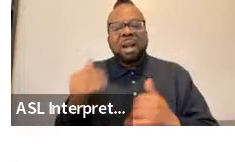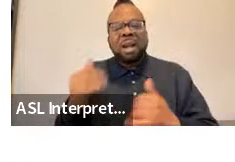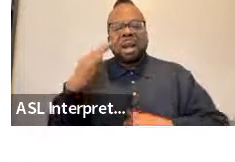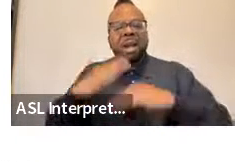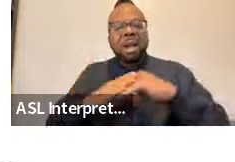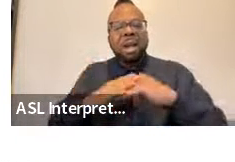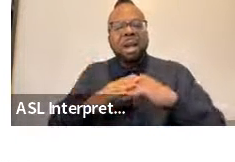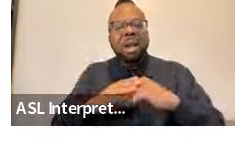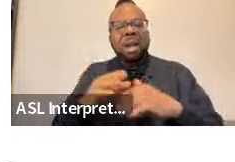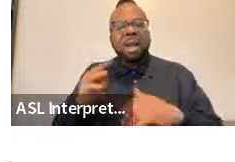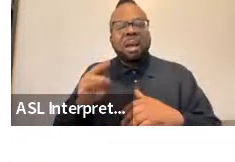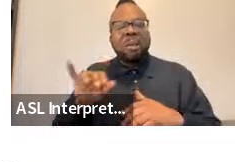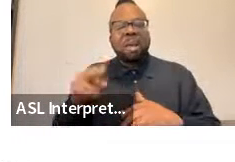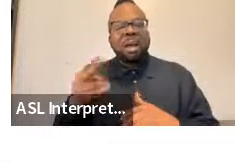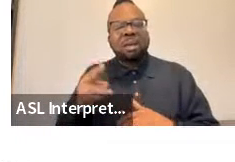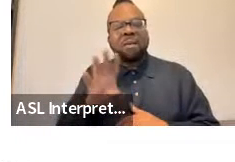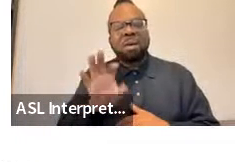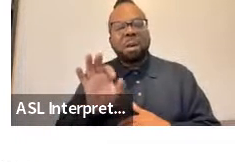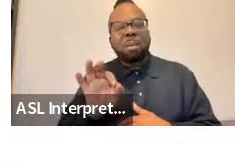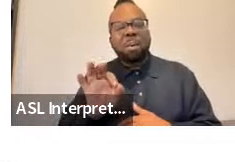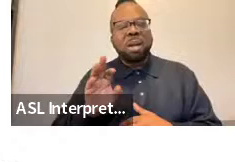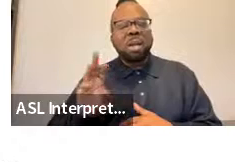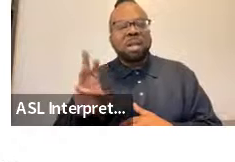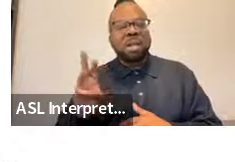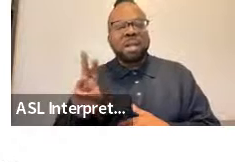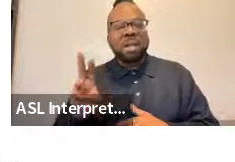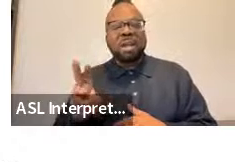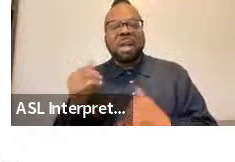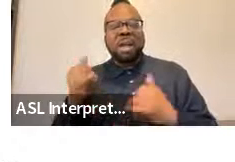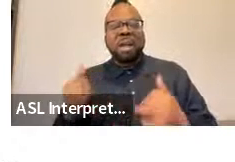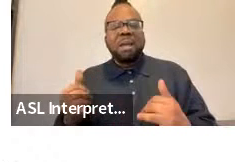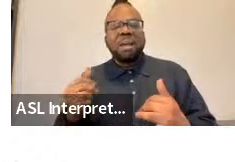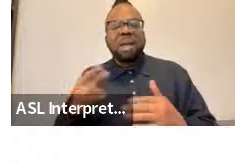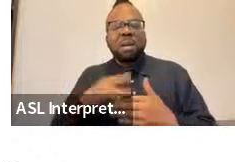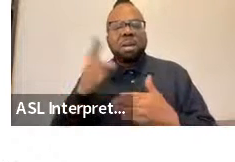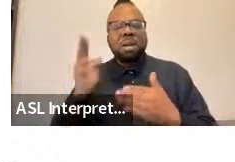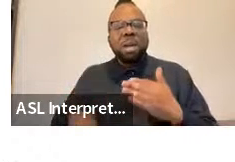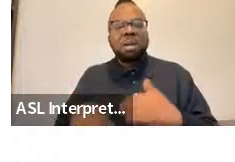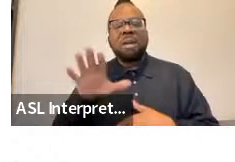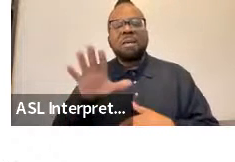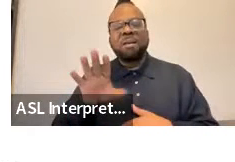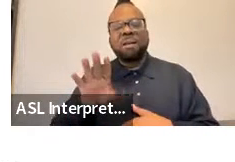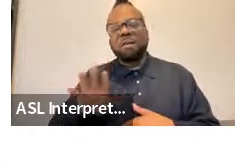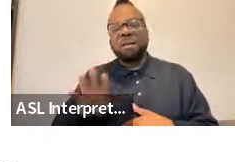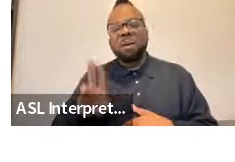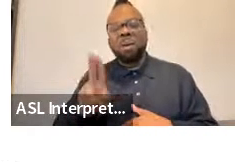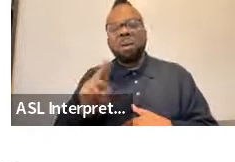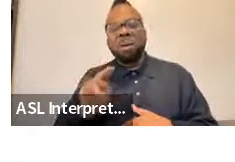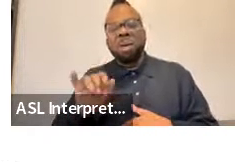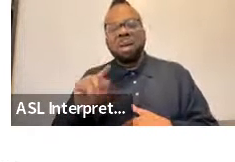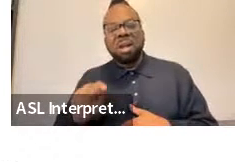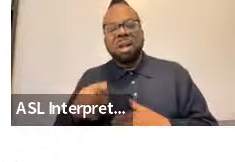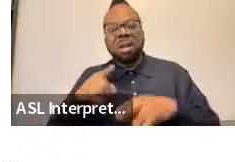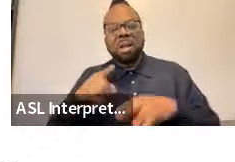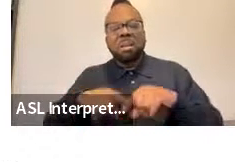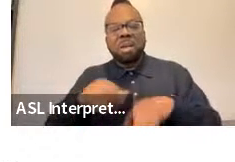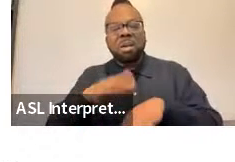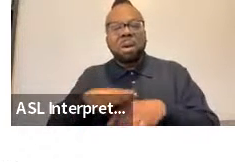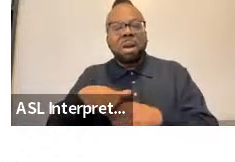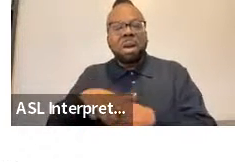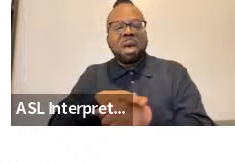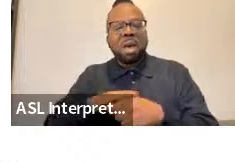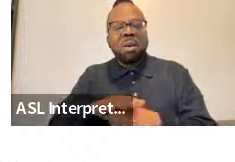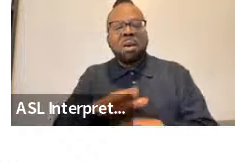is 4.6 FAR, which on this site results in 54 units. Depending on the MIH area, 25